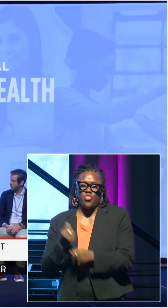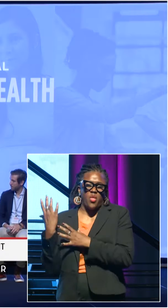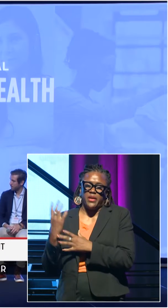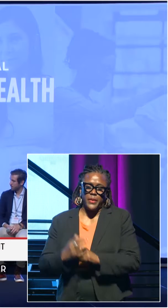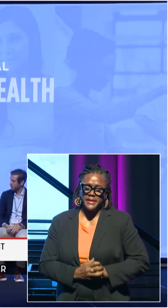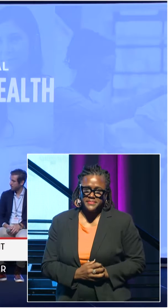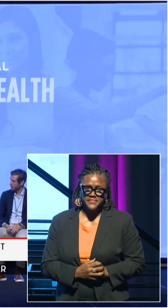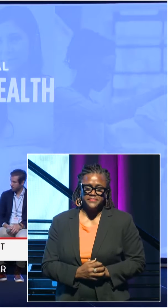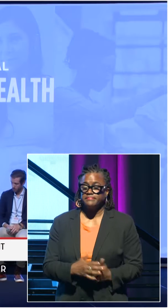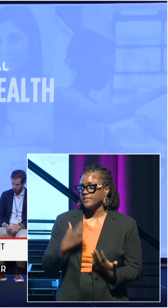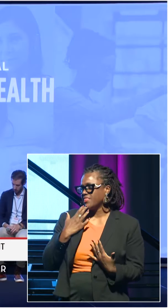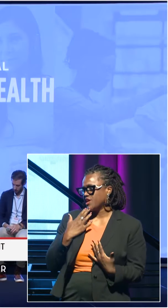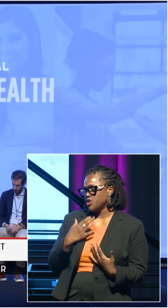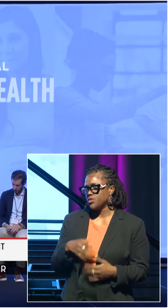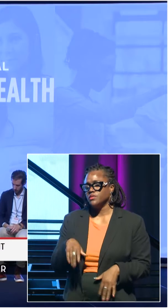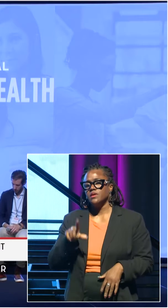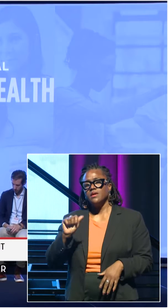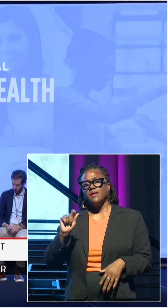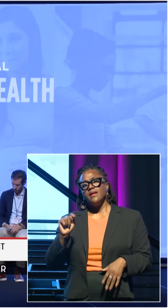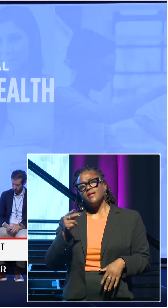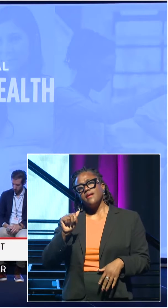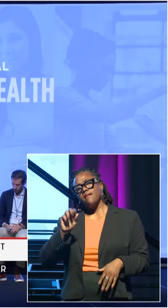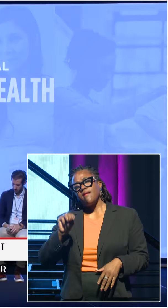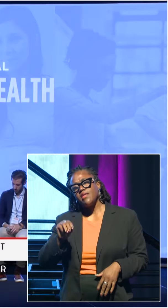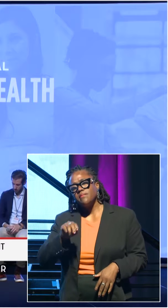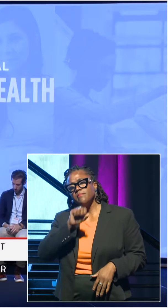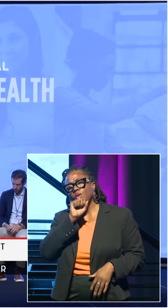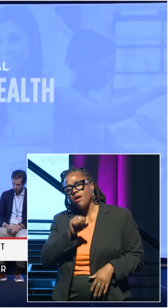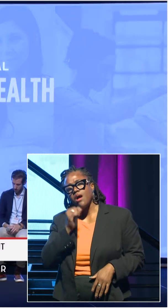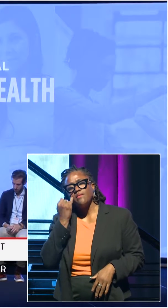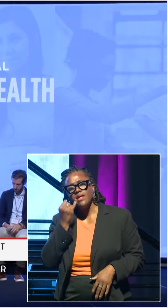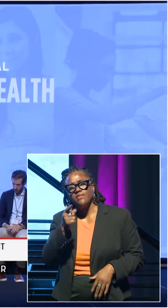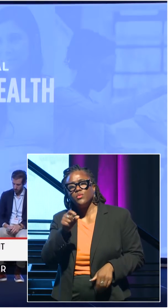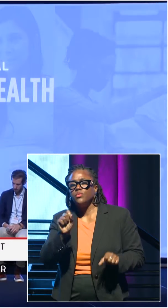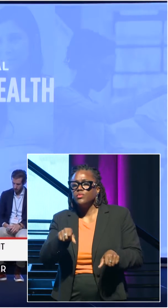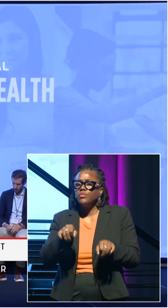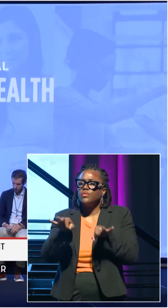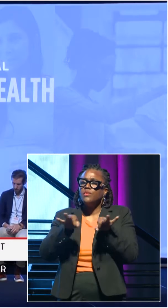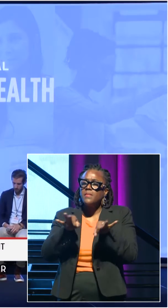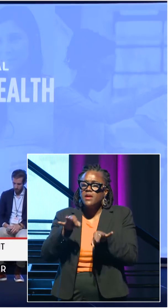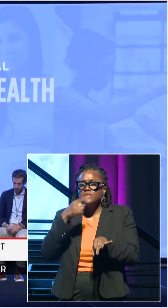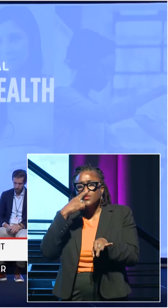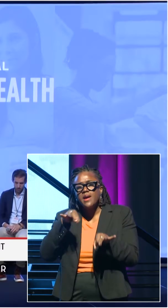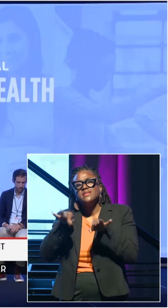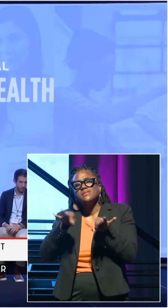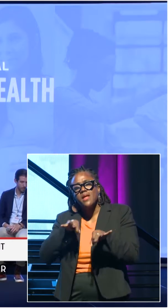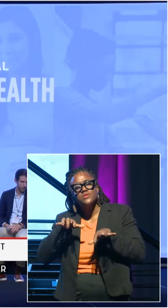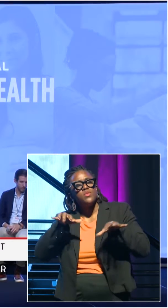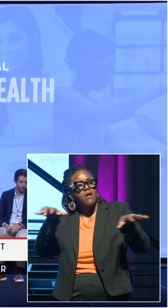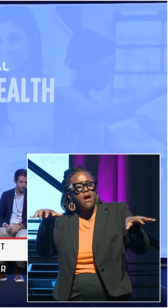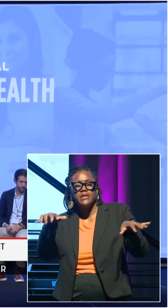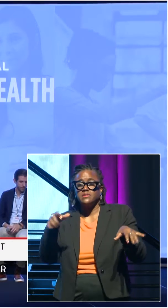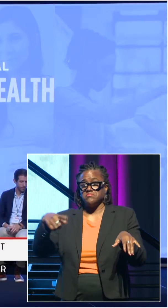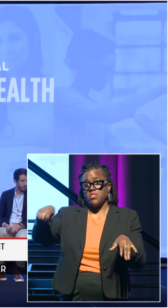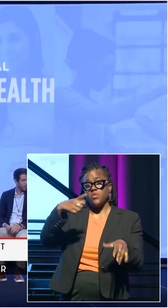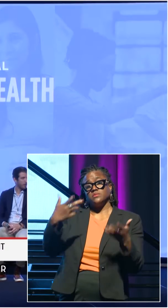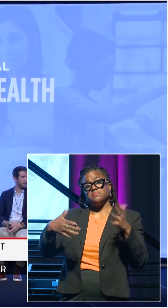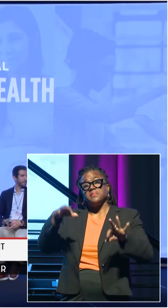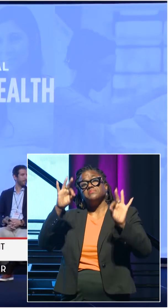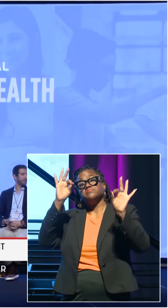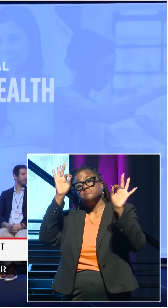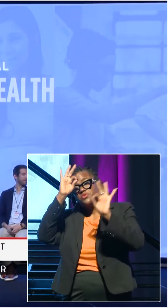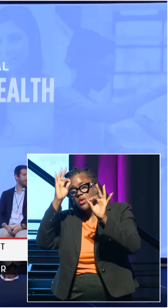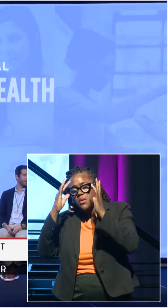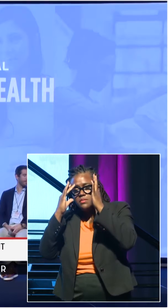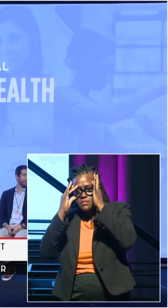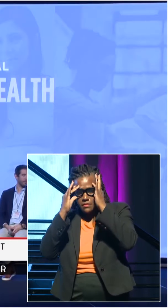you. Latham, I would love if you could explain to the audience, for those who don't know,